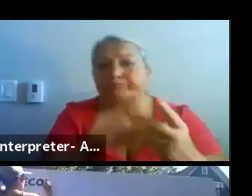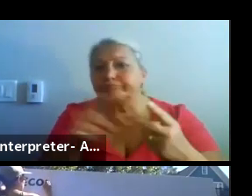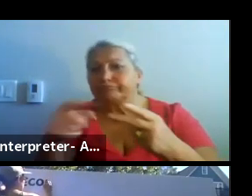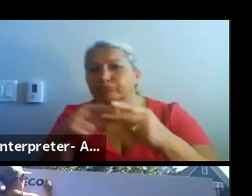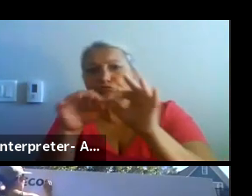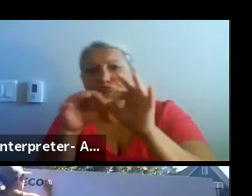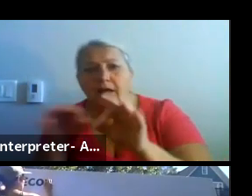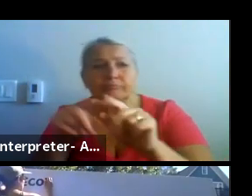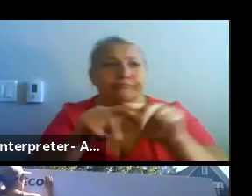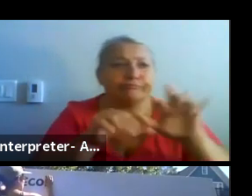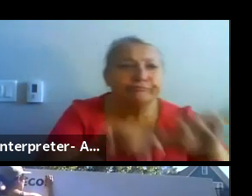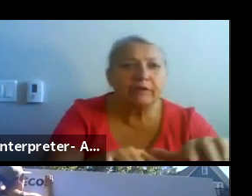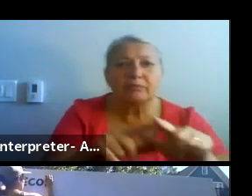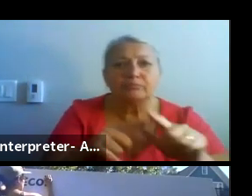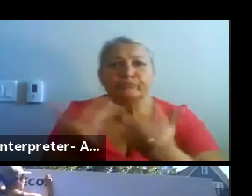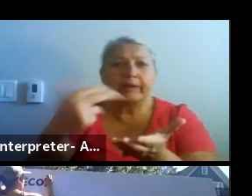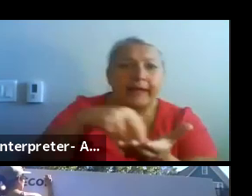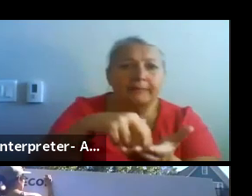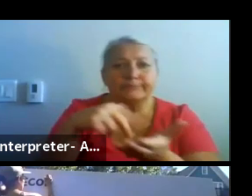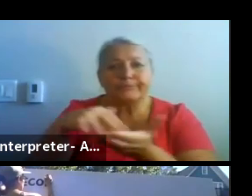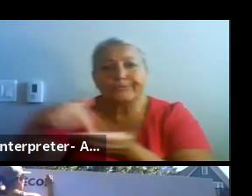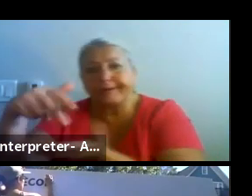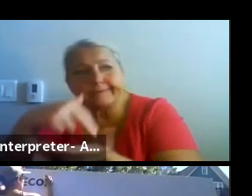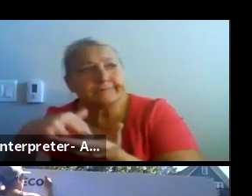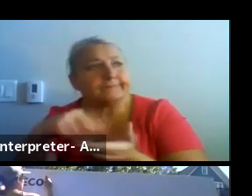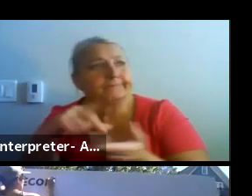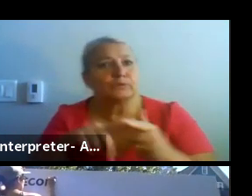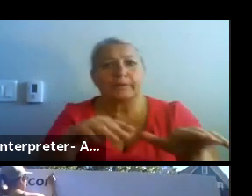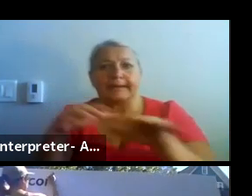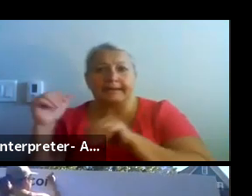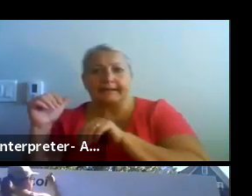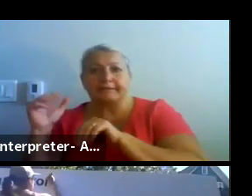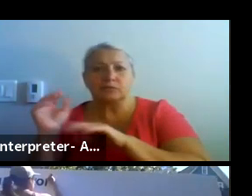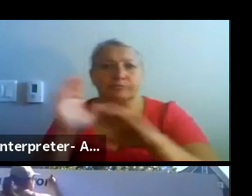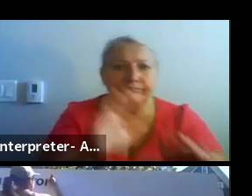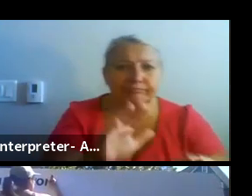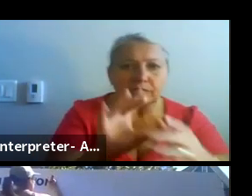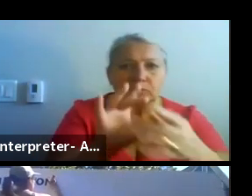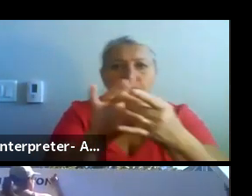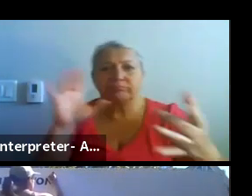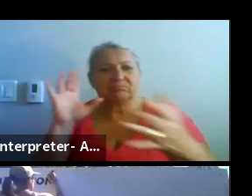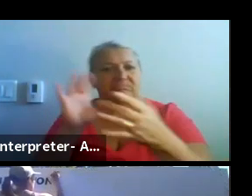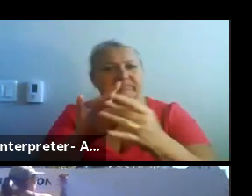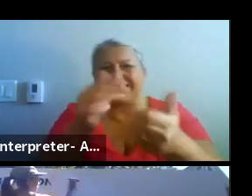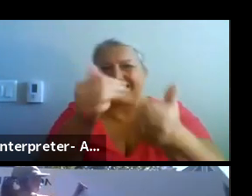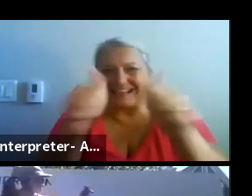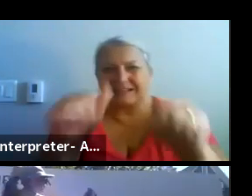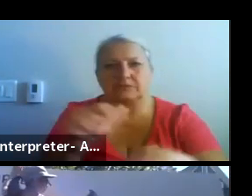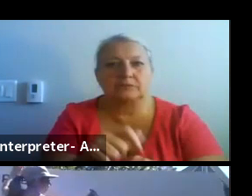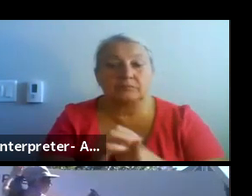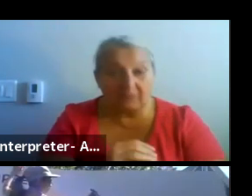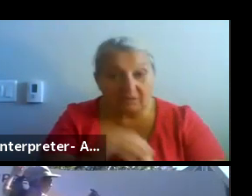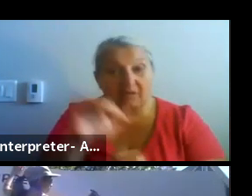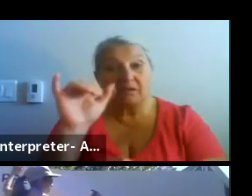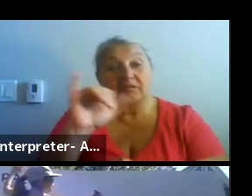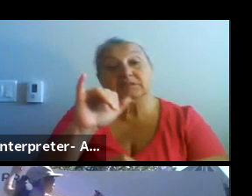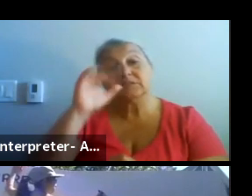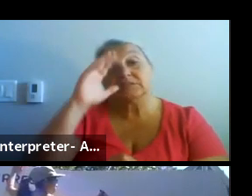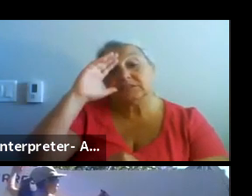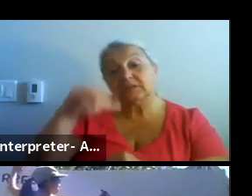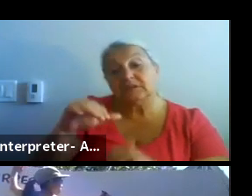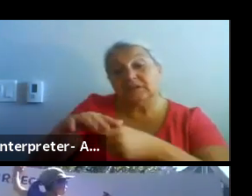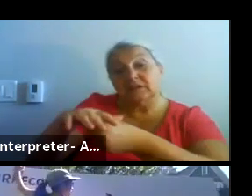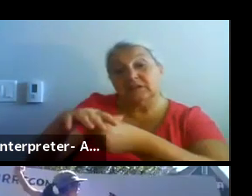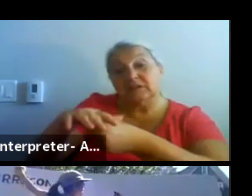move around, to leave and to return to the event at any time. Also, learning from disabled artists and organizers of